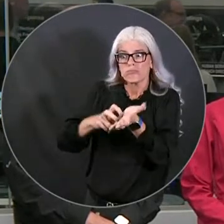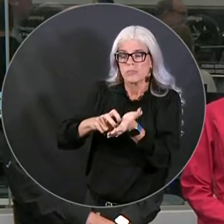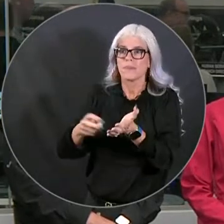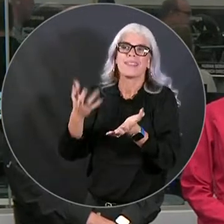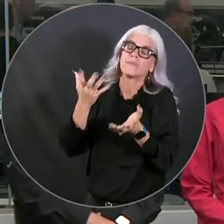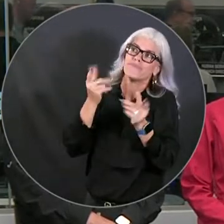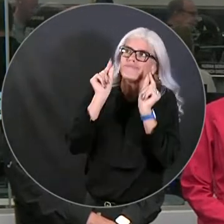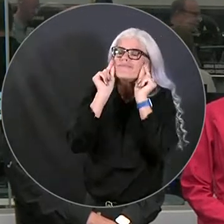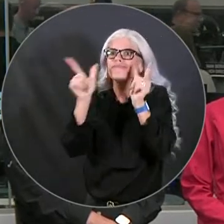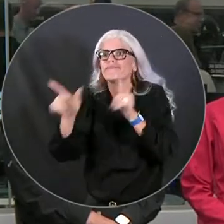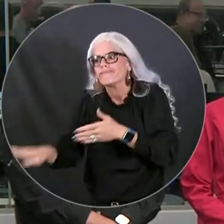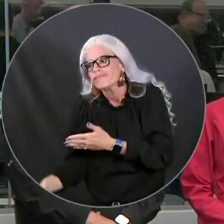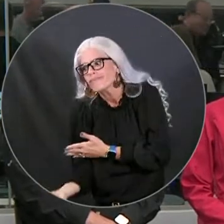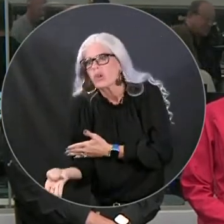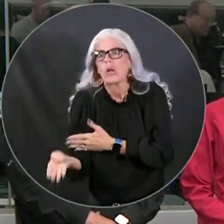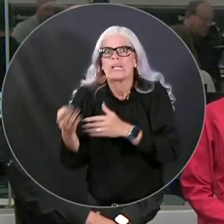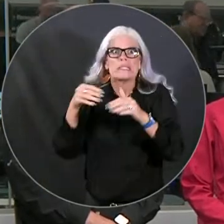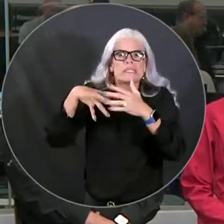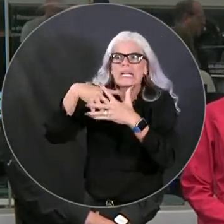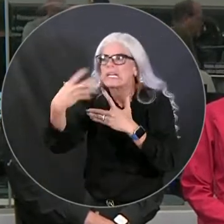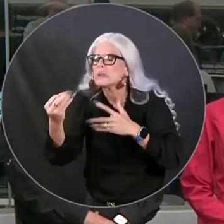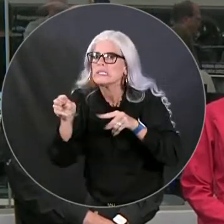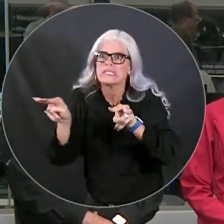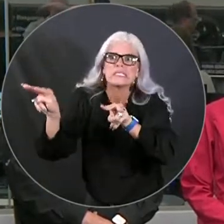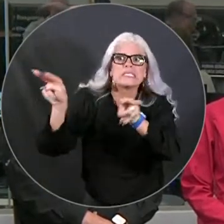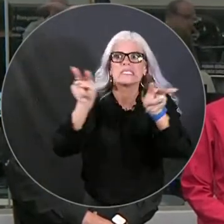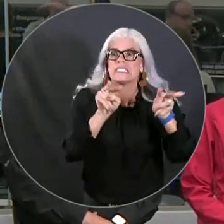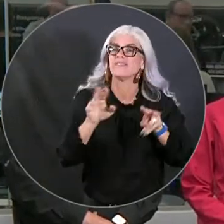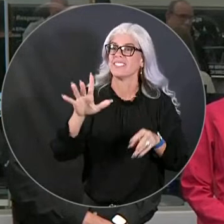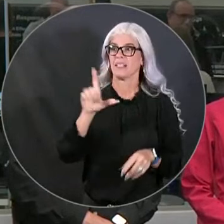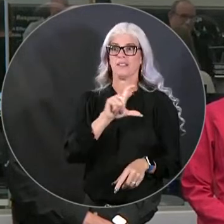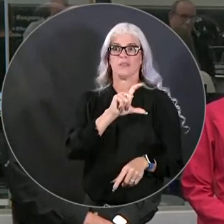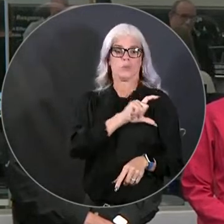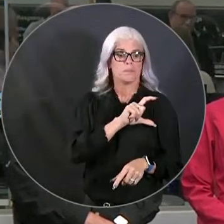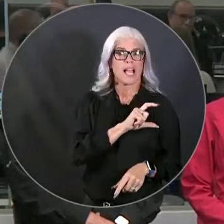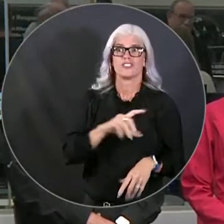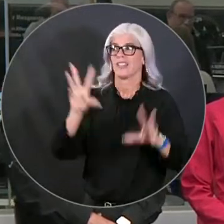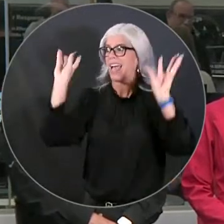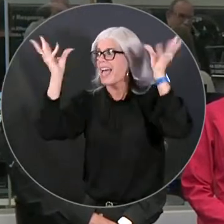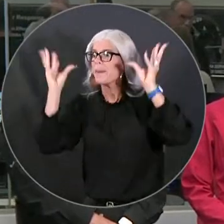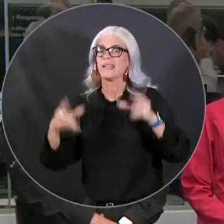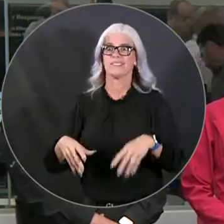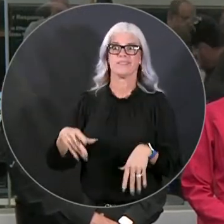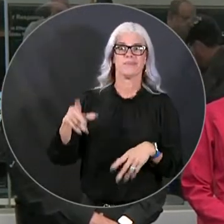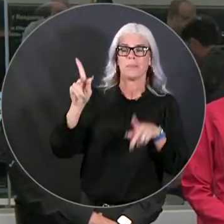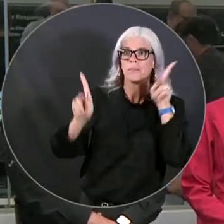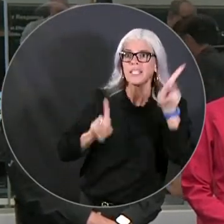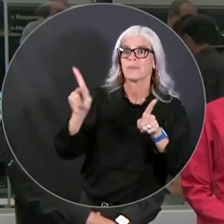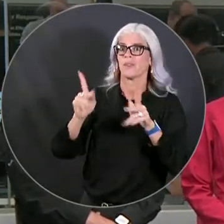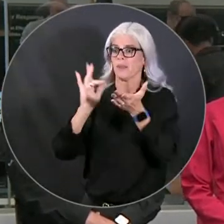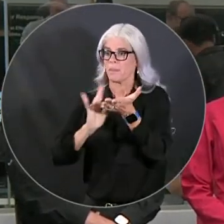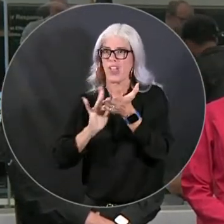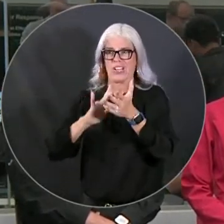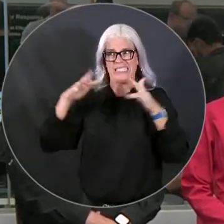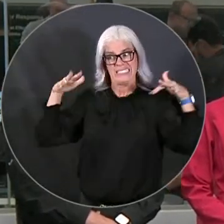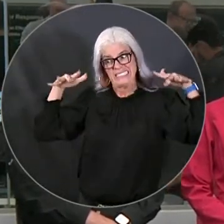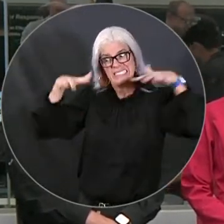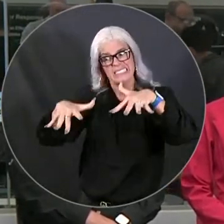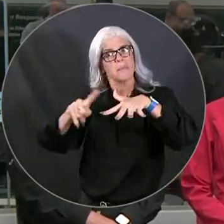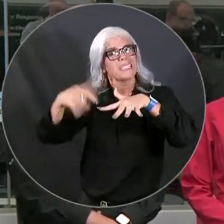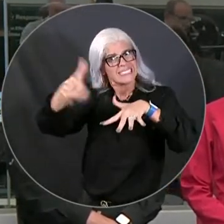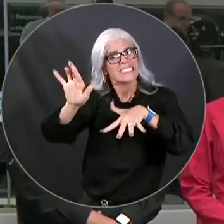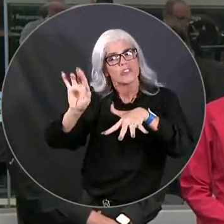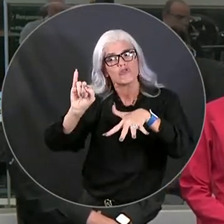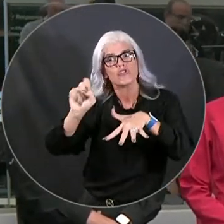first responders navigating this. You have power lines that are down, you have trees that are down, you have a lot of